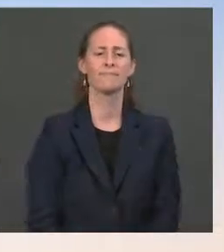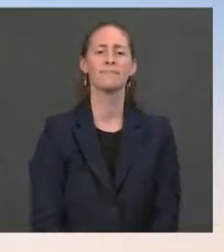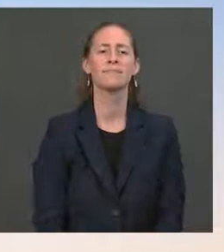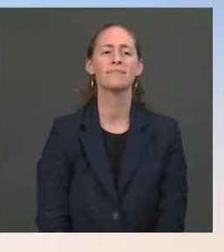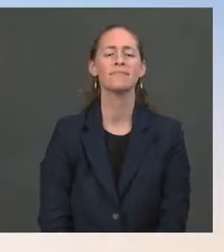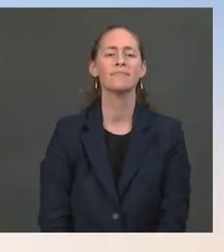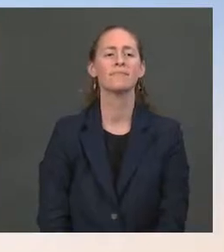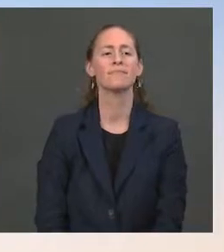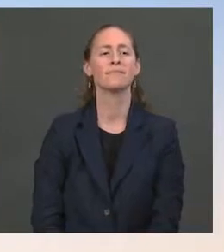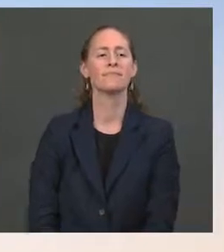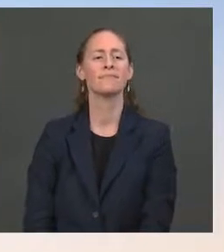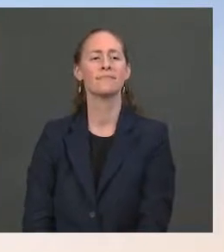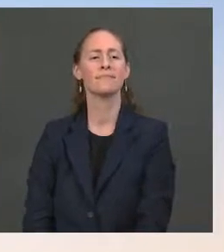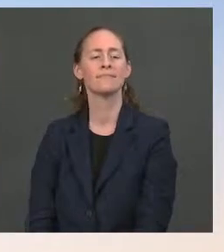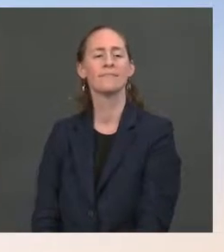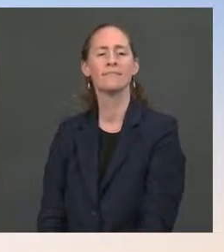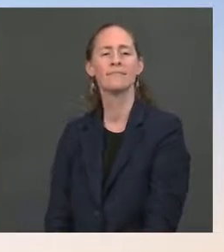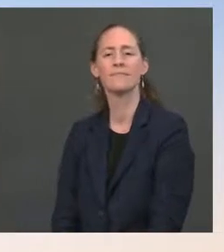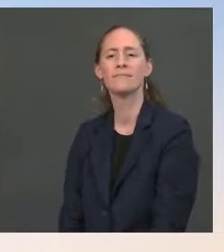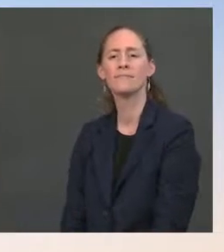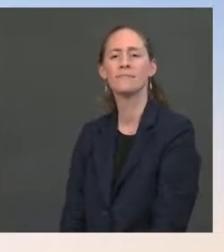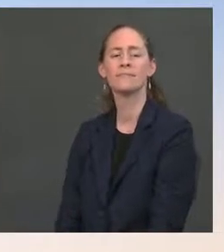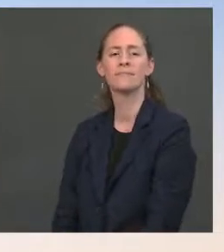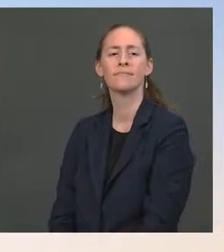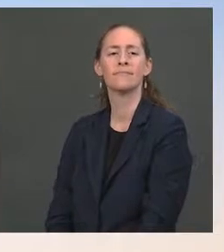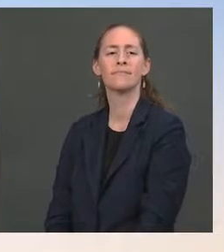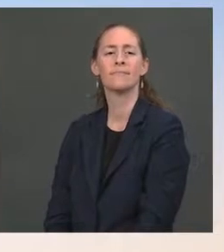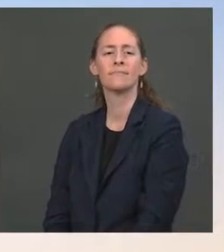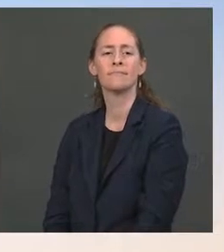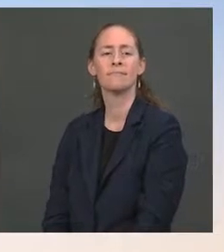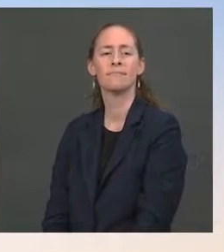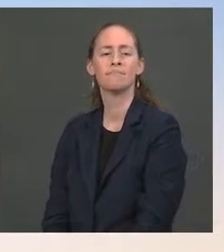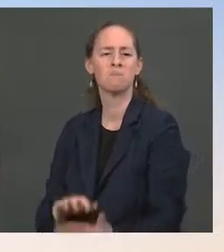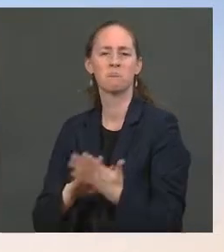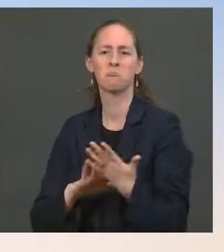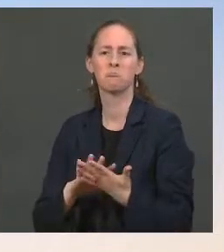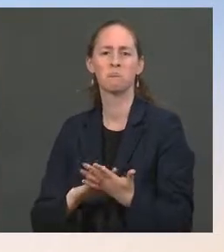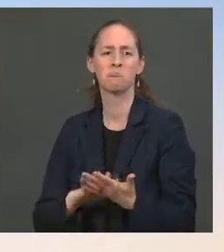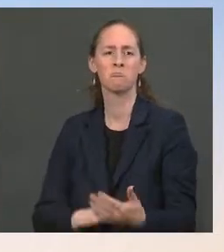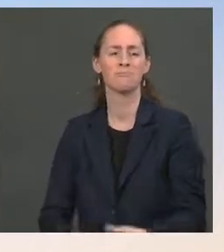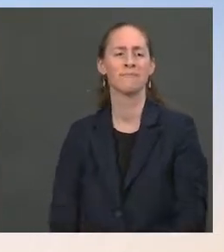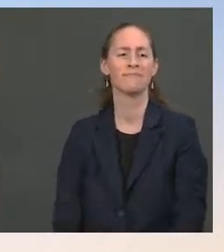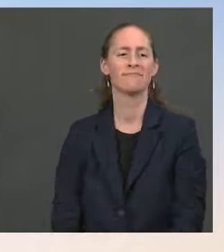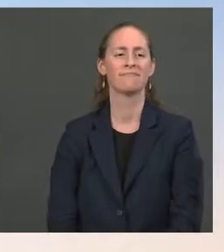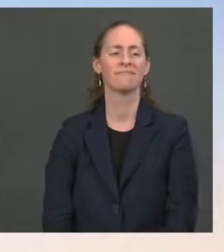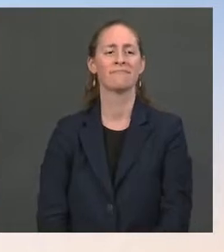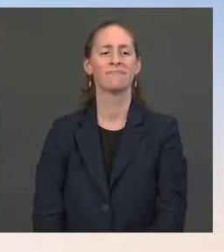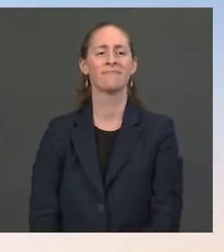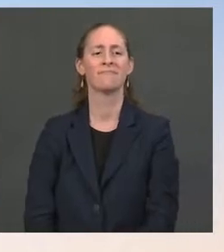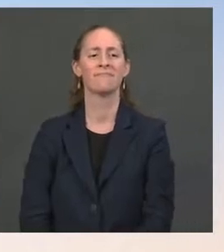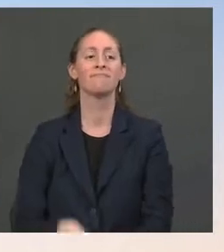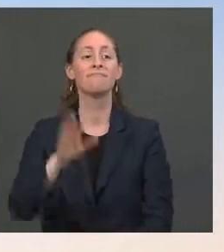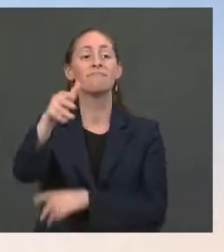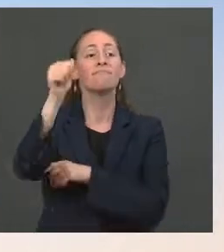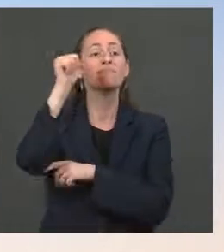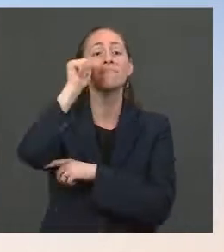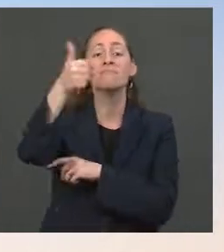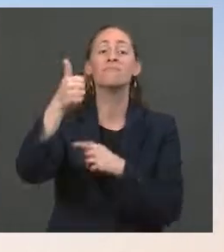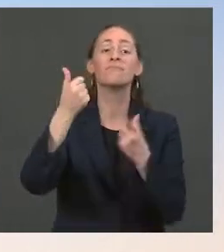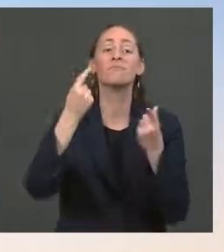congressional district that Trump won? We're going to a state and a part of the state that could benefit from all of these